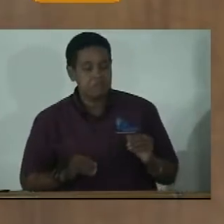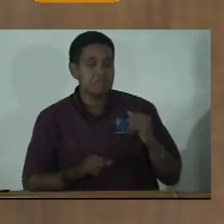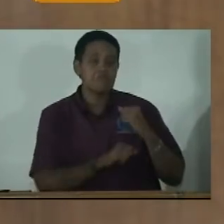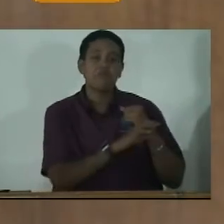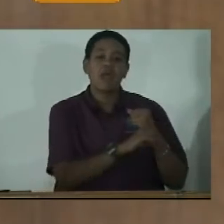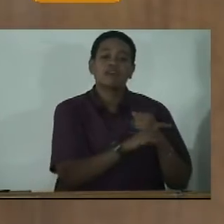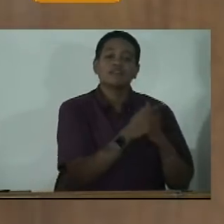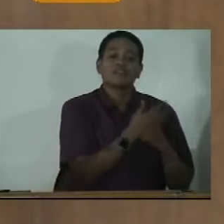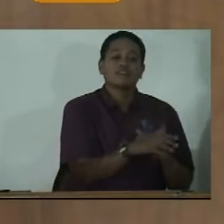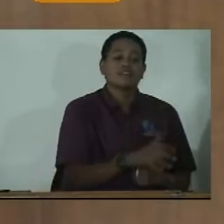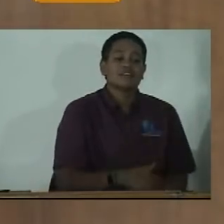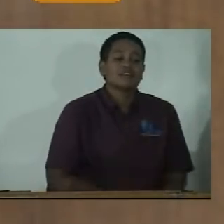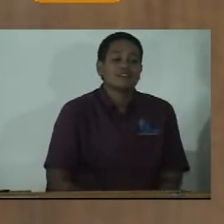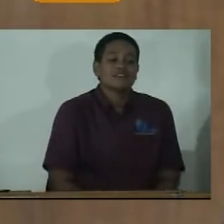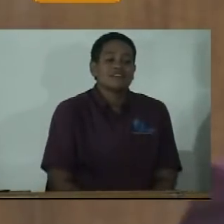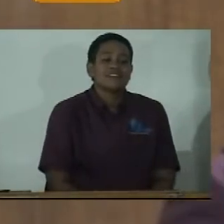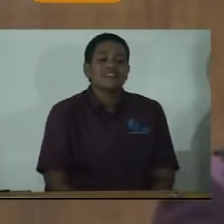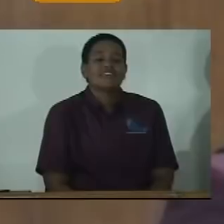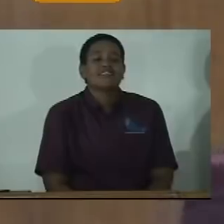than likely. Well,